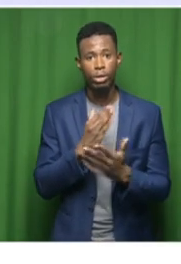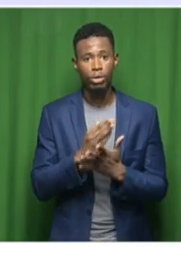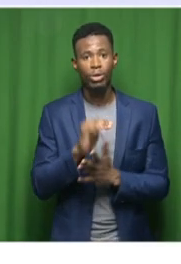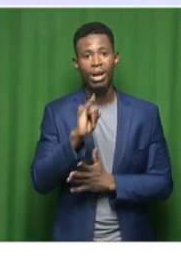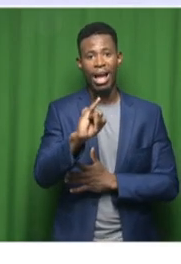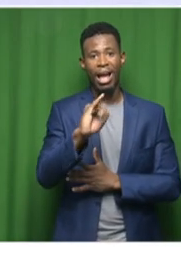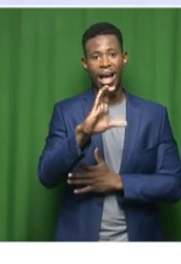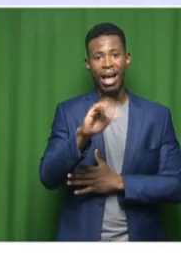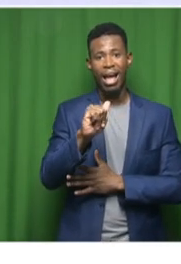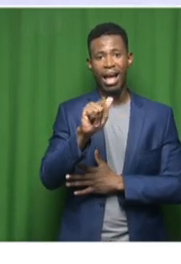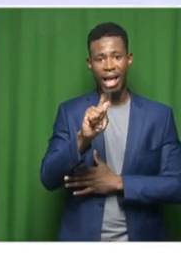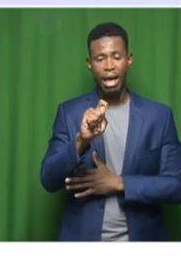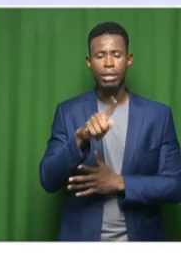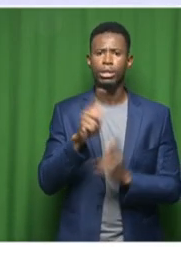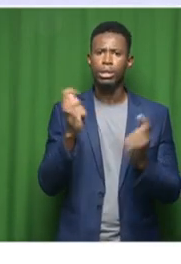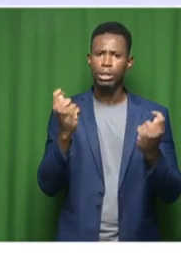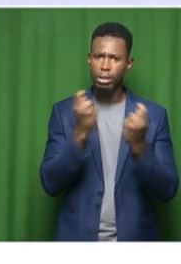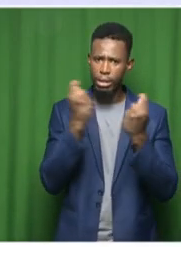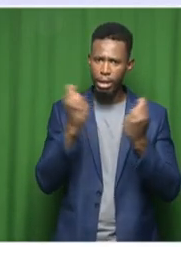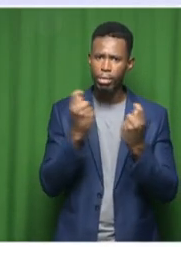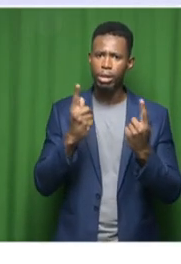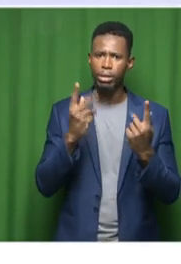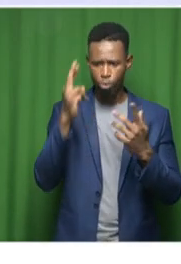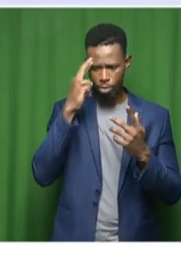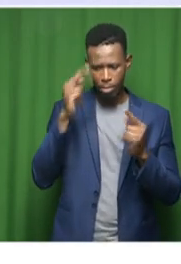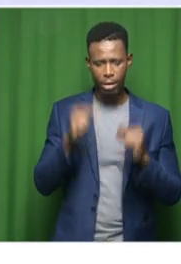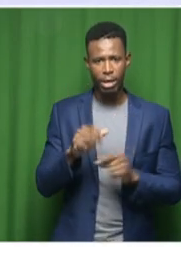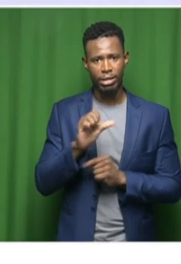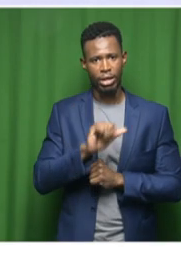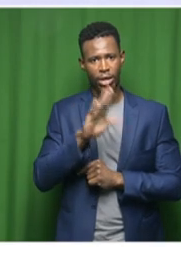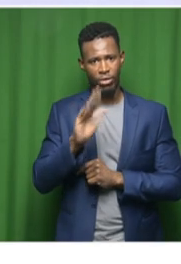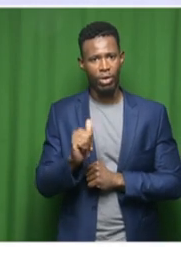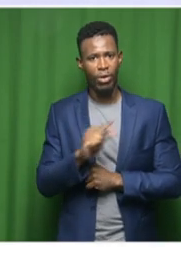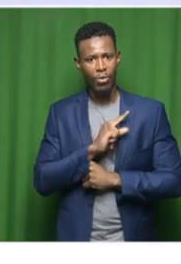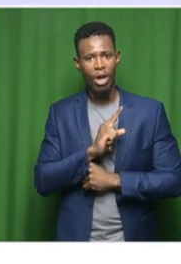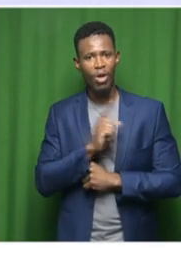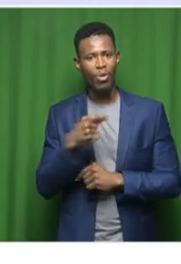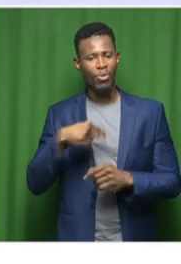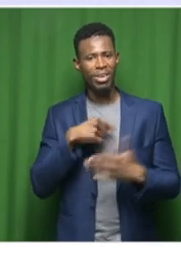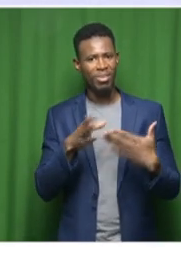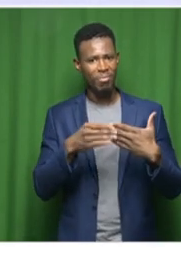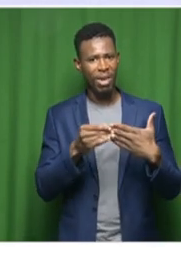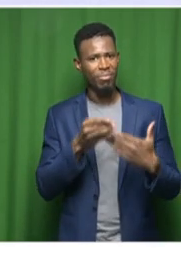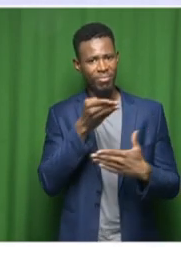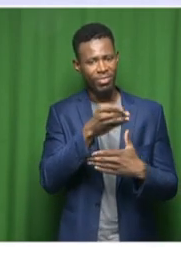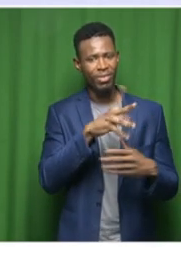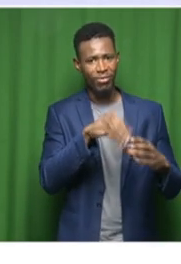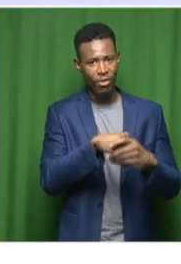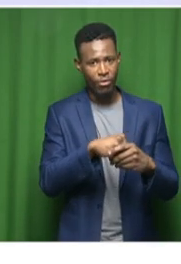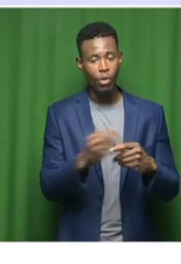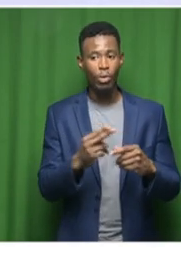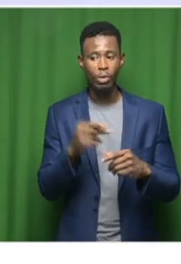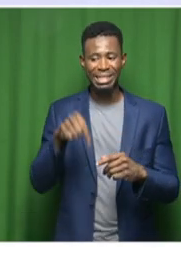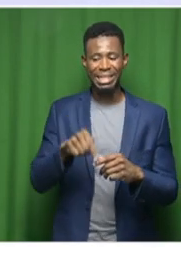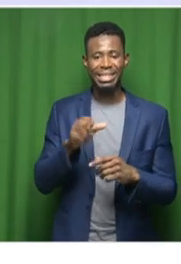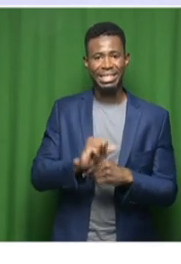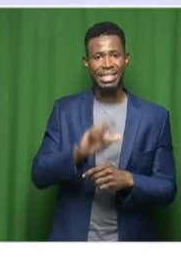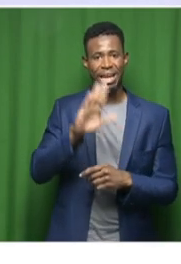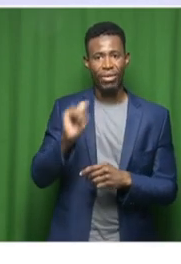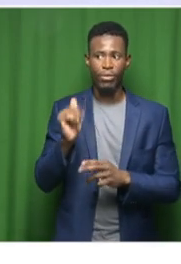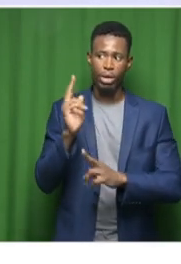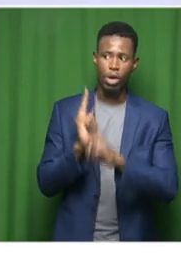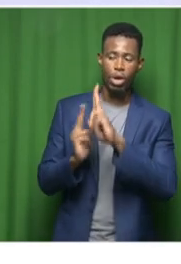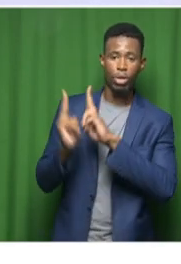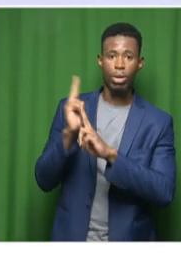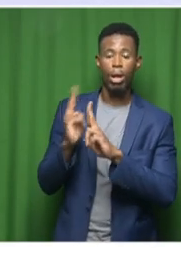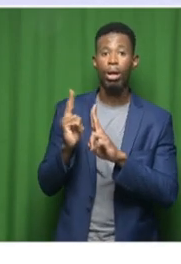and commemorated in South Africa because of that. Yes. But also because of our history as South Africa, that many people may